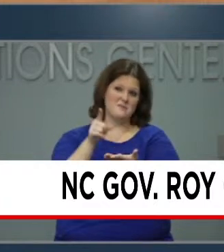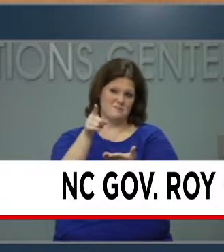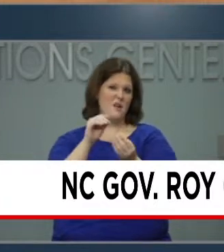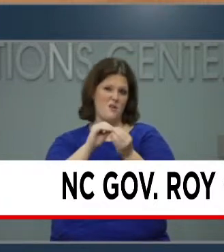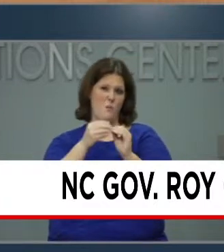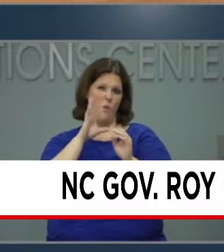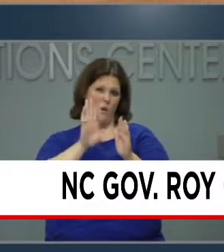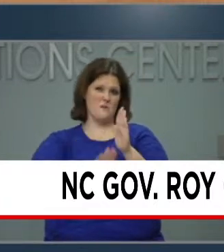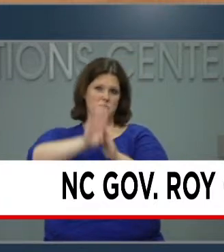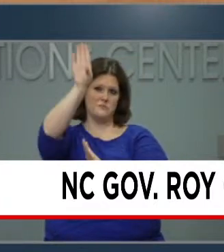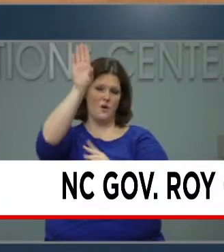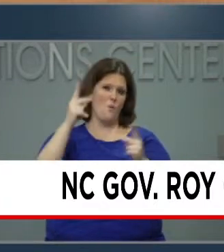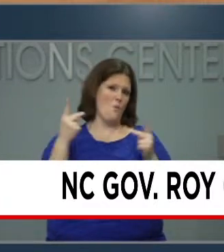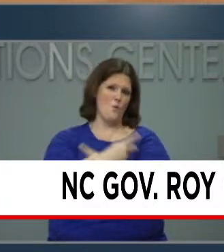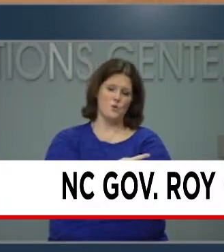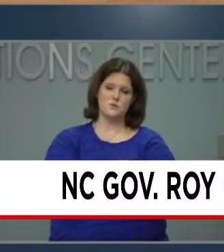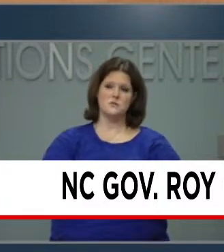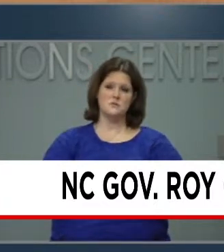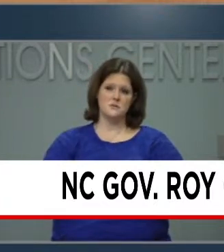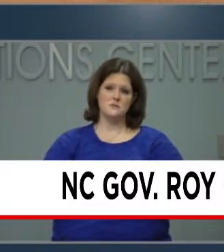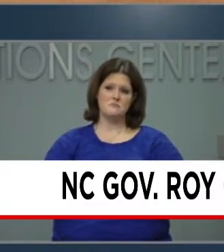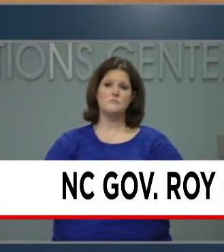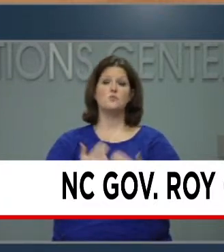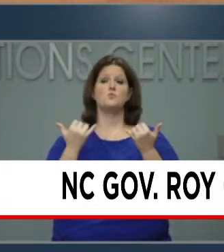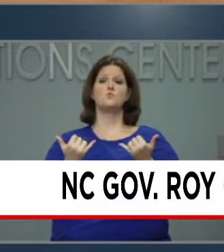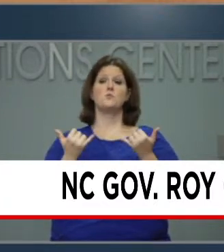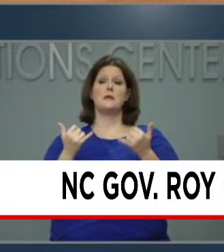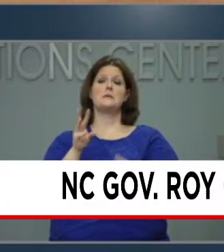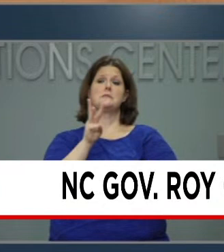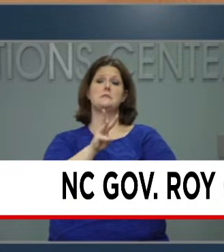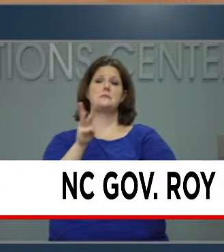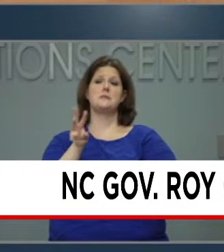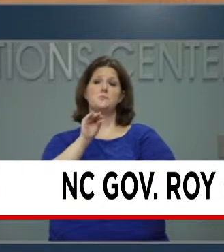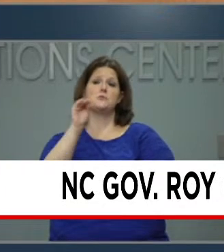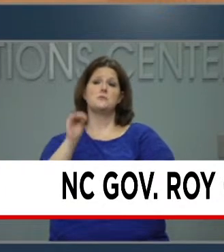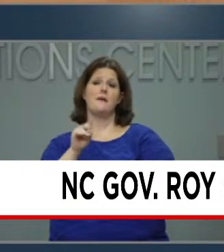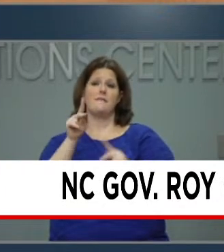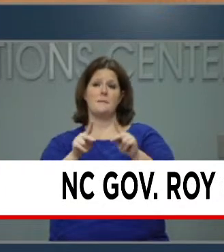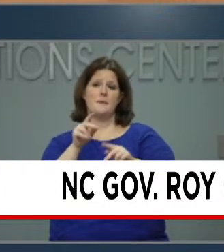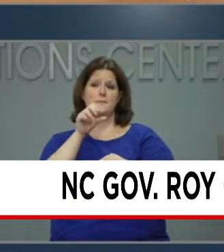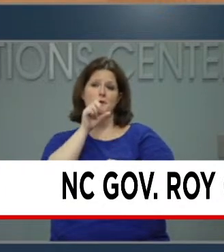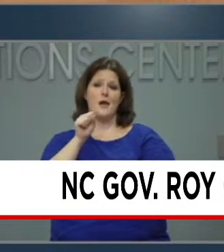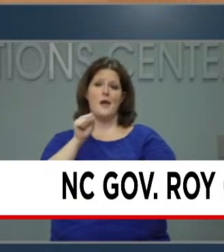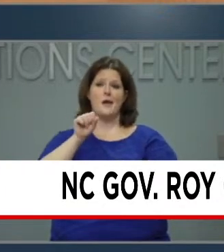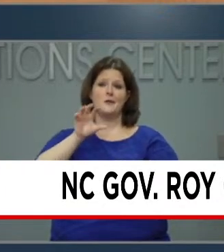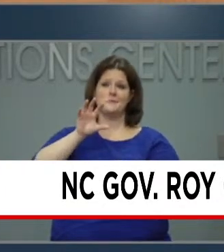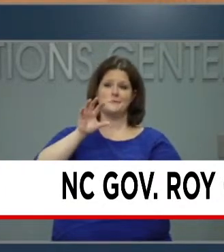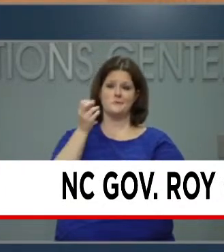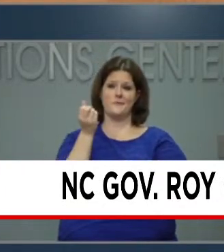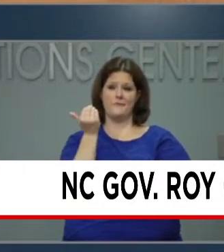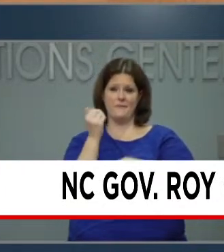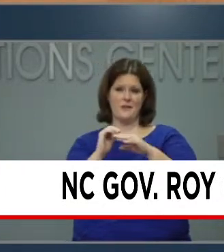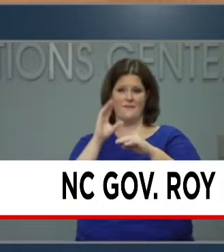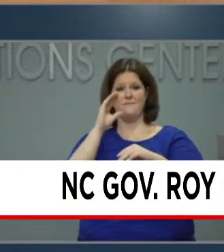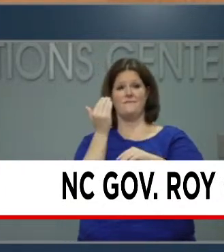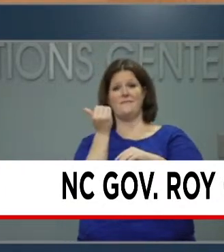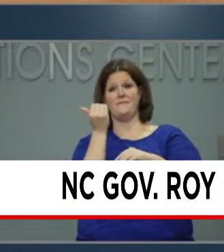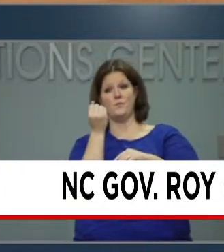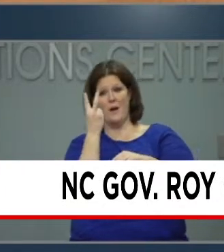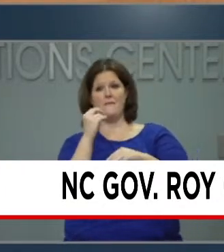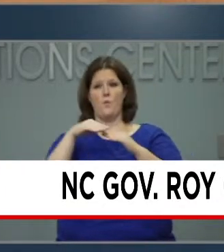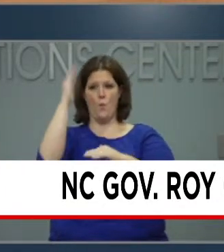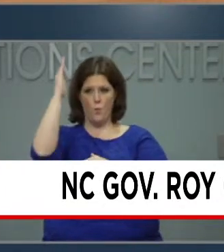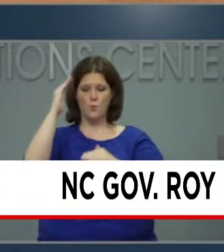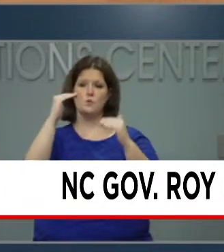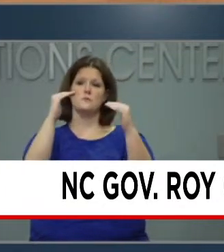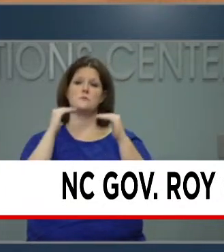Today, 56% of North Carolinians ages 12 and older are fully vaccinated, 59% of those 18 and older are